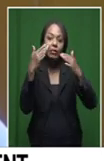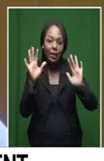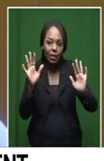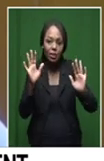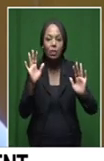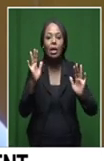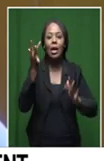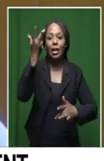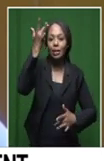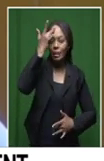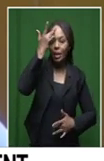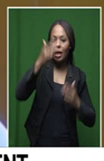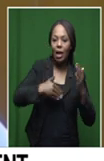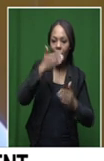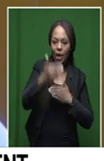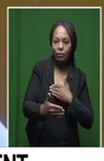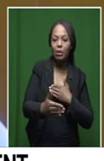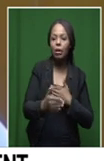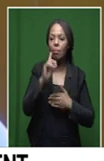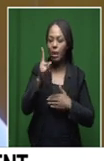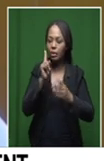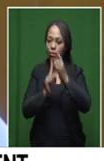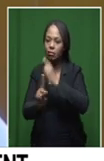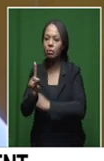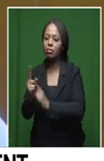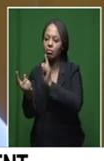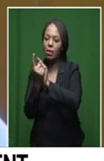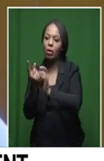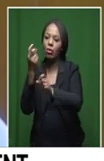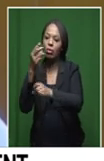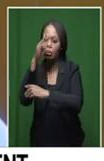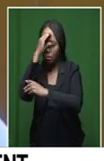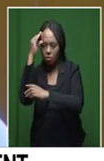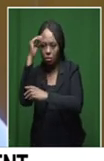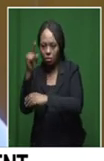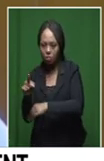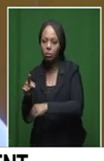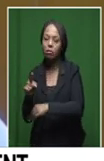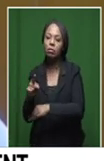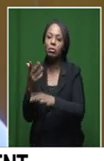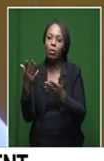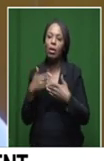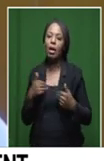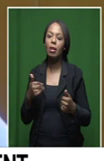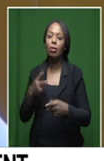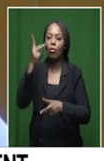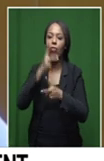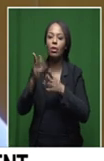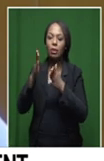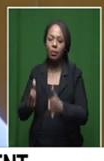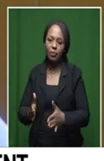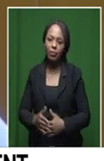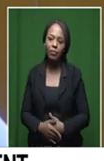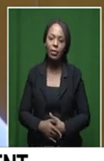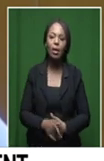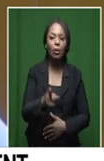will be provided with the necessary treatment. As I'm sure you are already aware, we do